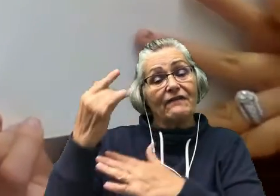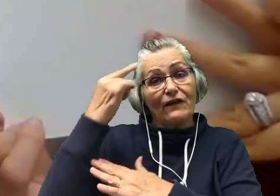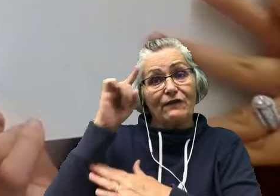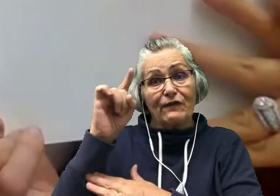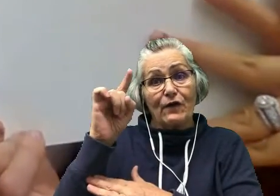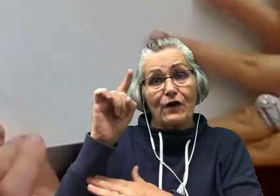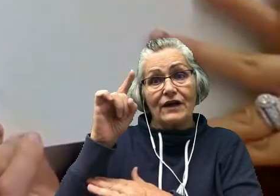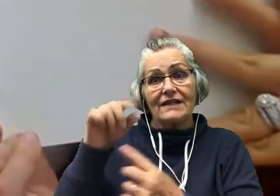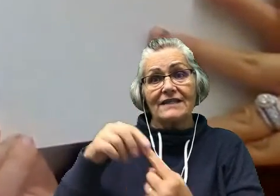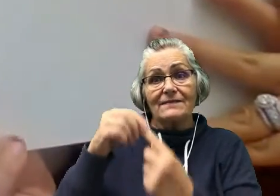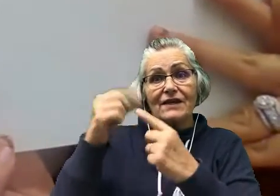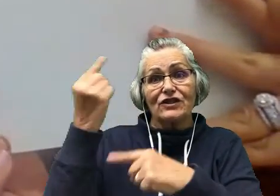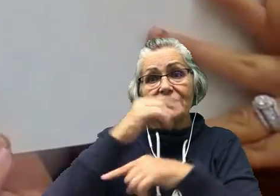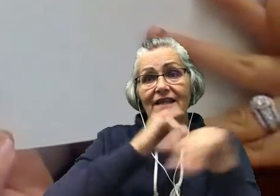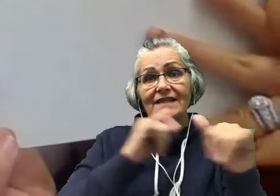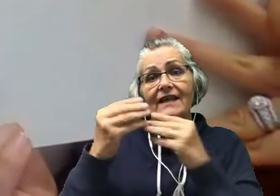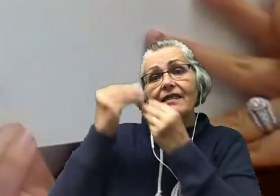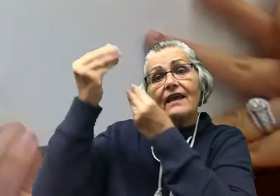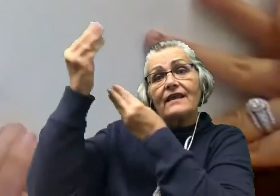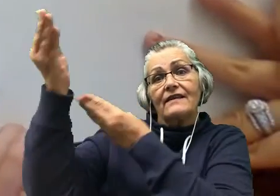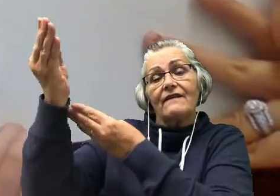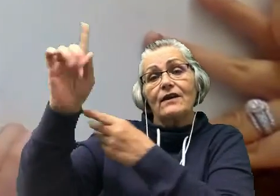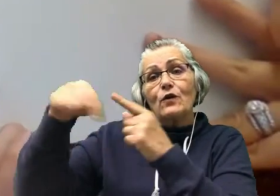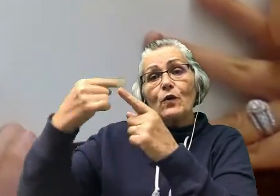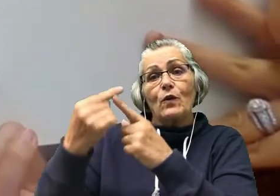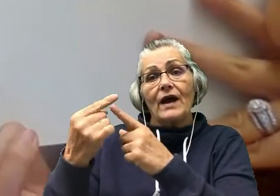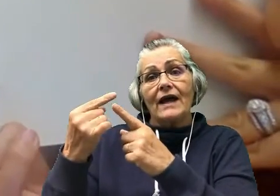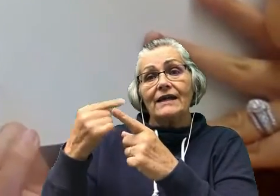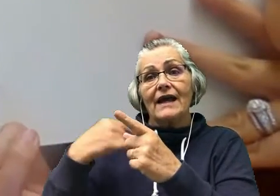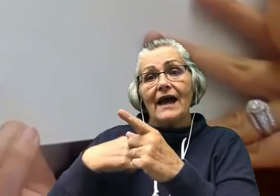I am thankful for special days like Thanksgiving